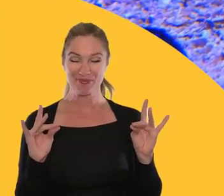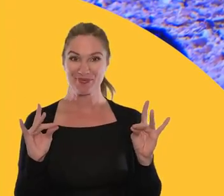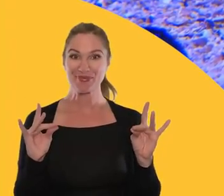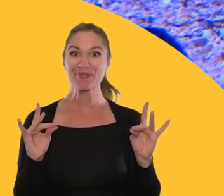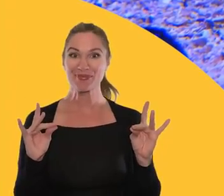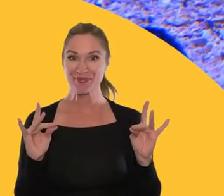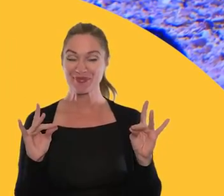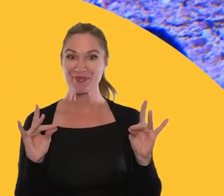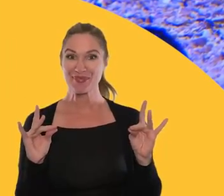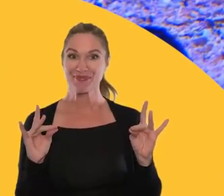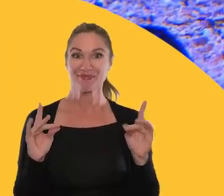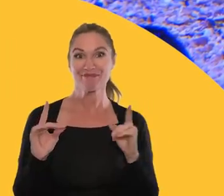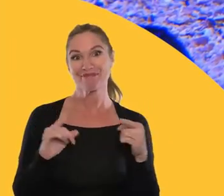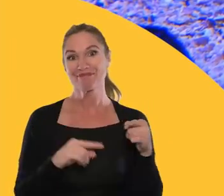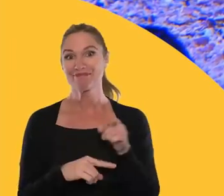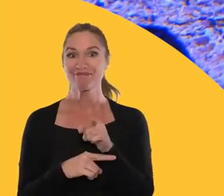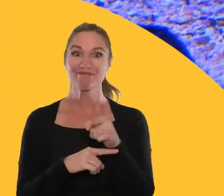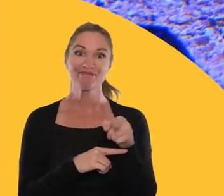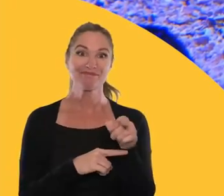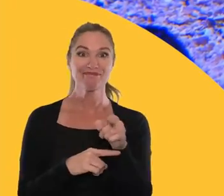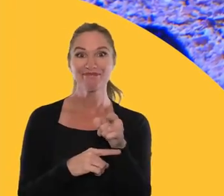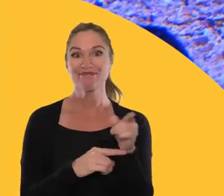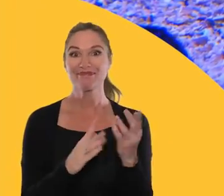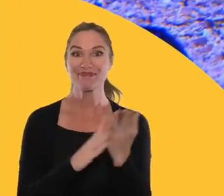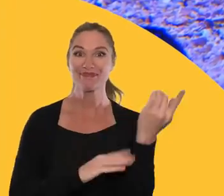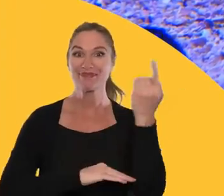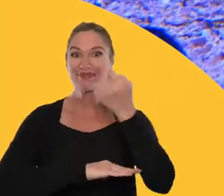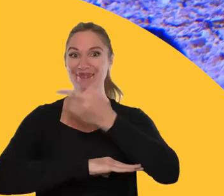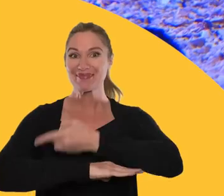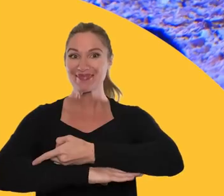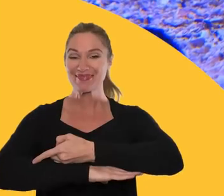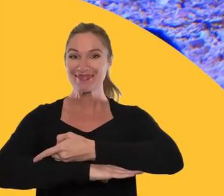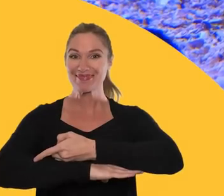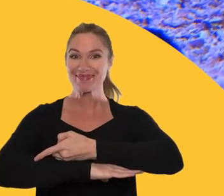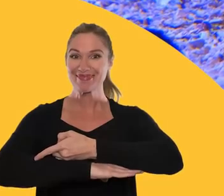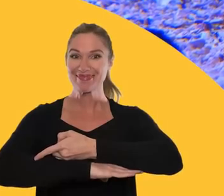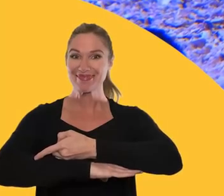sea goes pinch, pinch, pinch, all through the